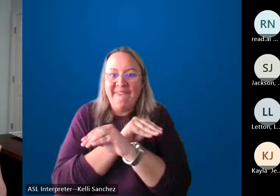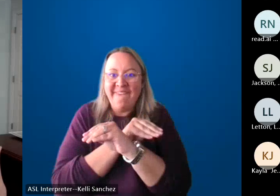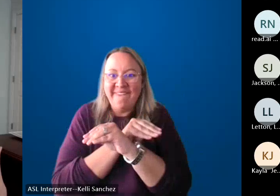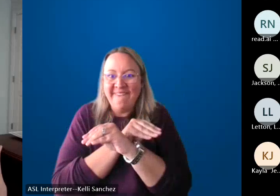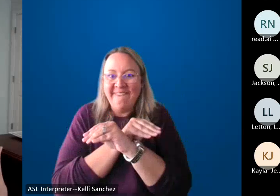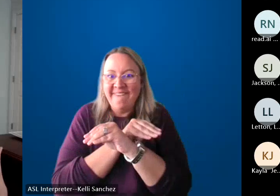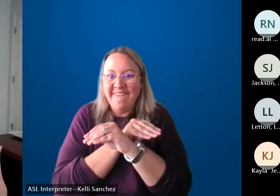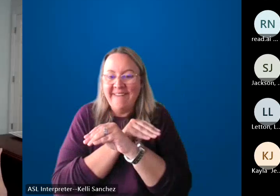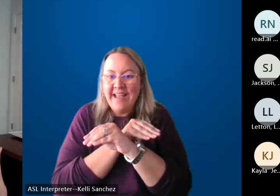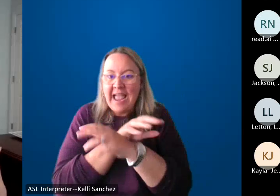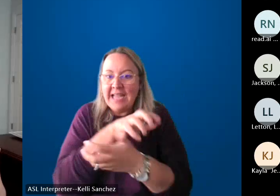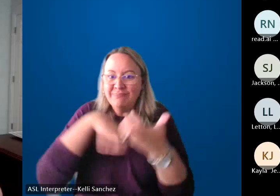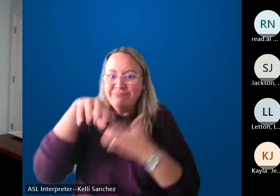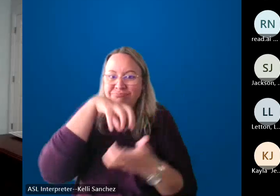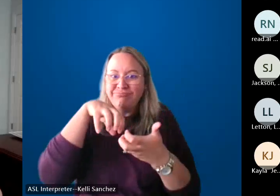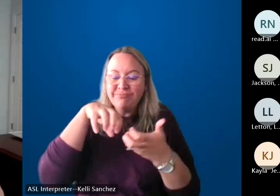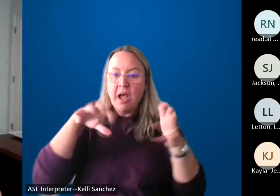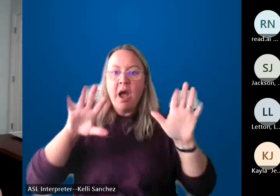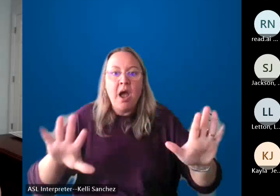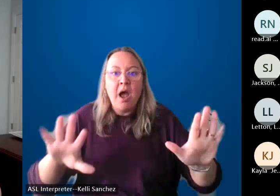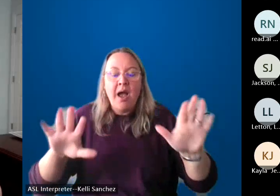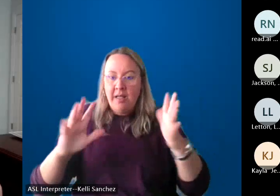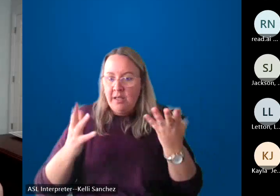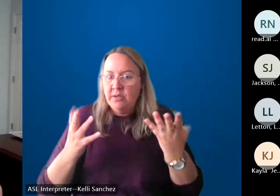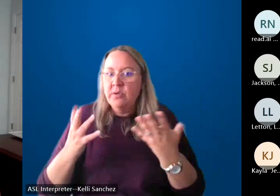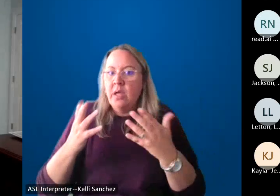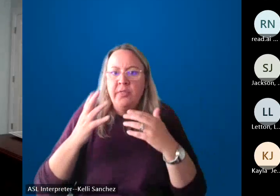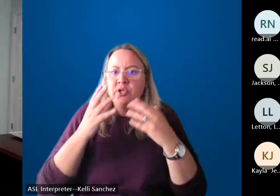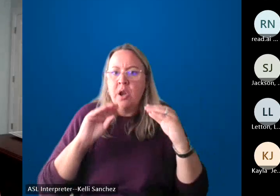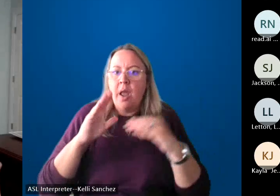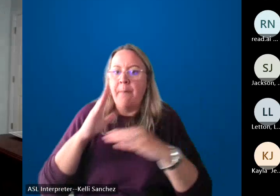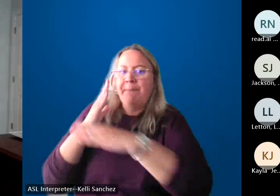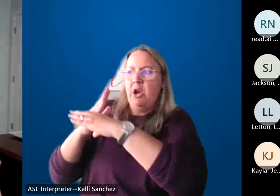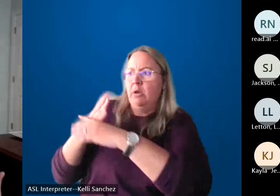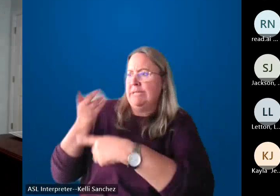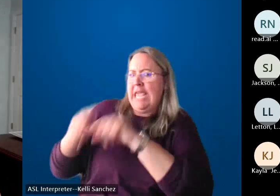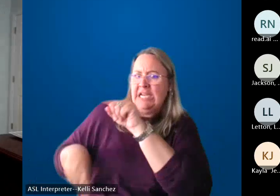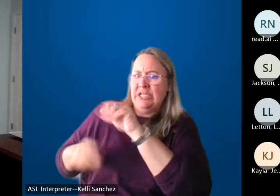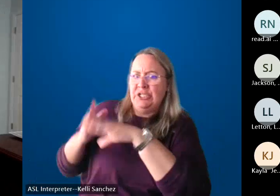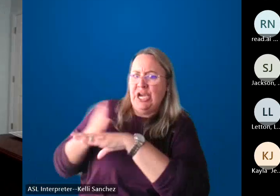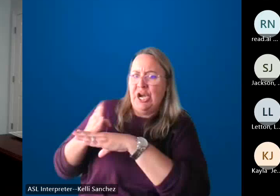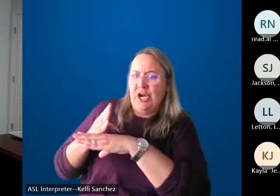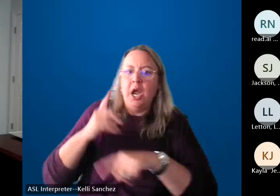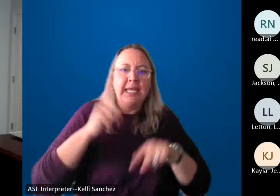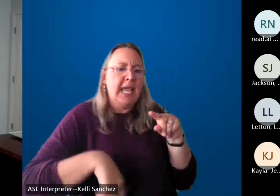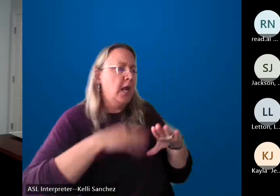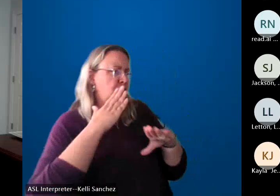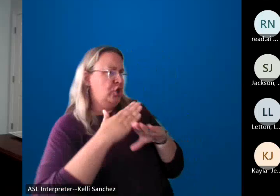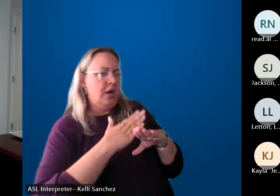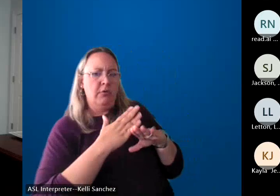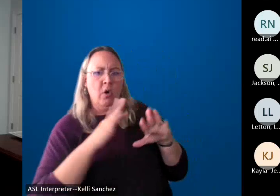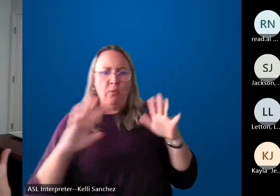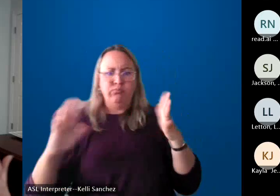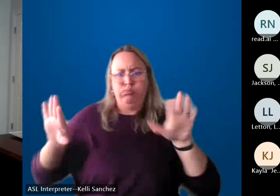agencies, and not have so many challenges and barriers to share data, right?